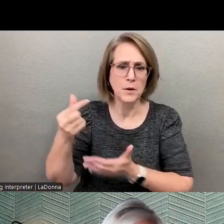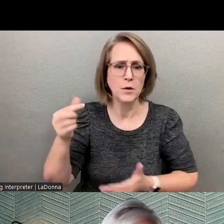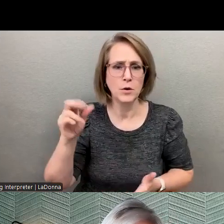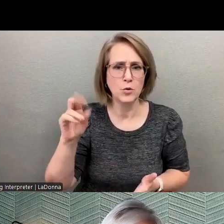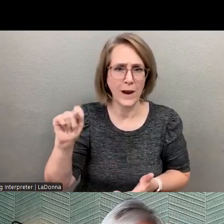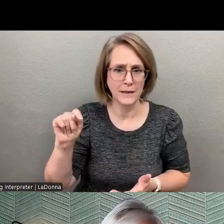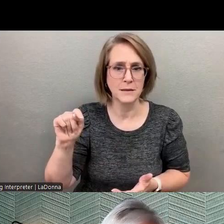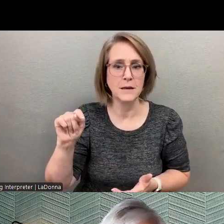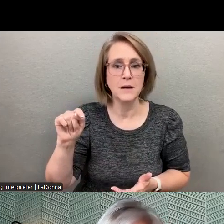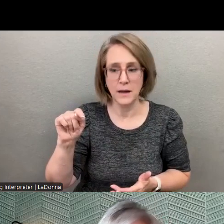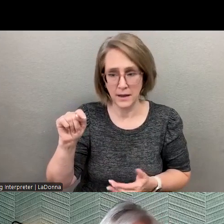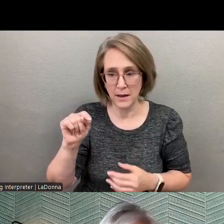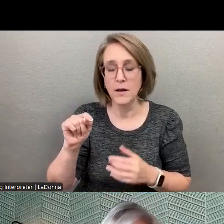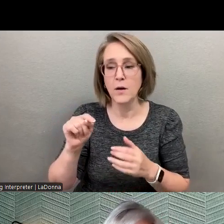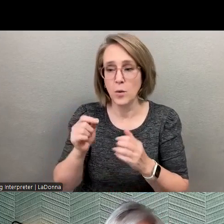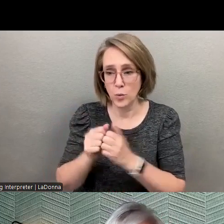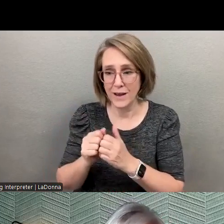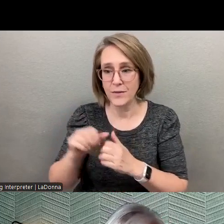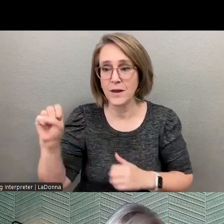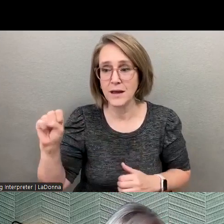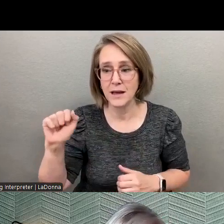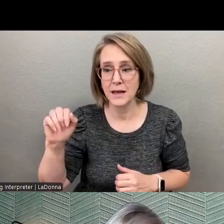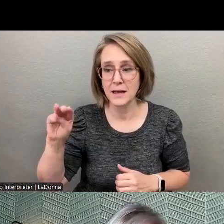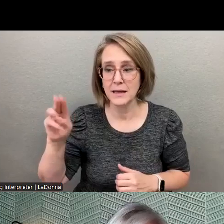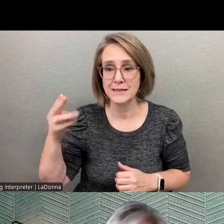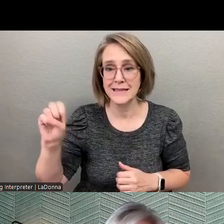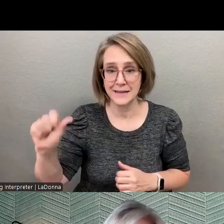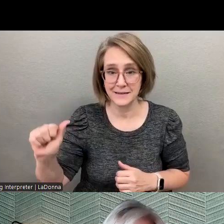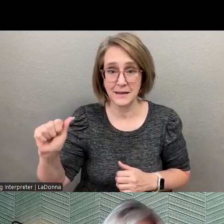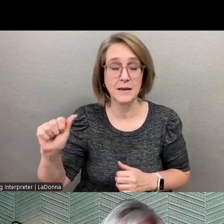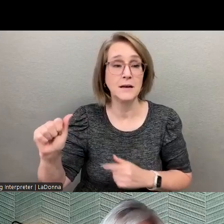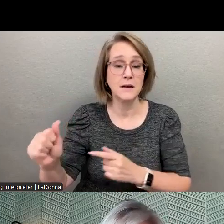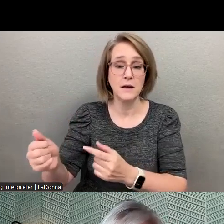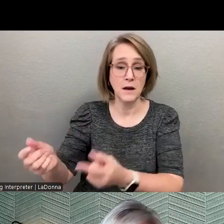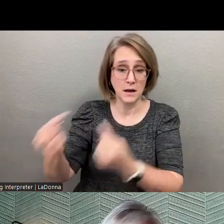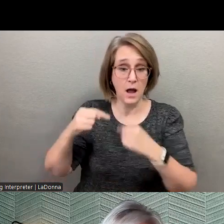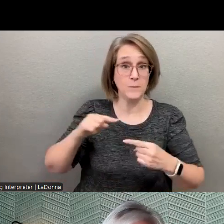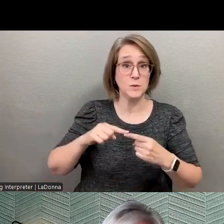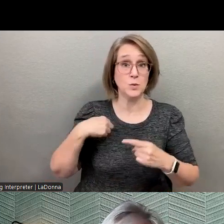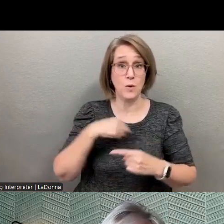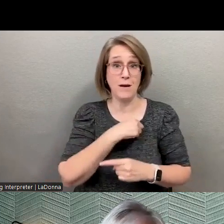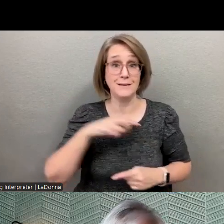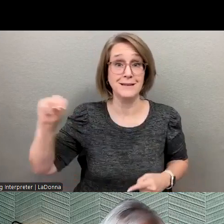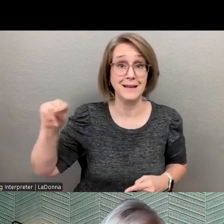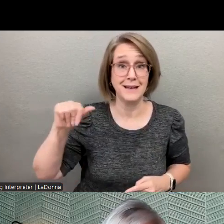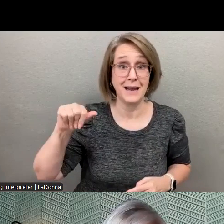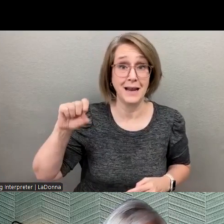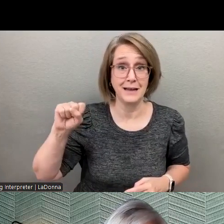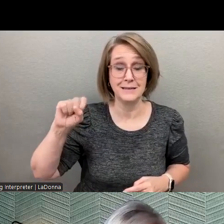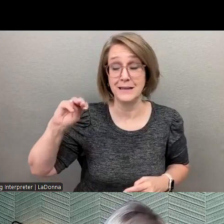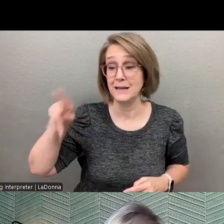SAMHSA through CMHS comes to NASHBIT for us to lend out, to give out